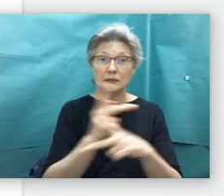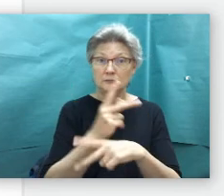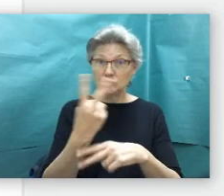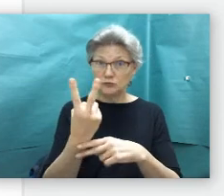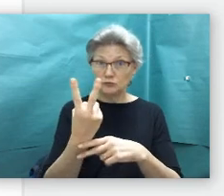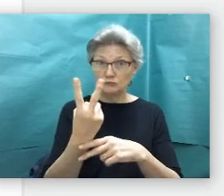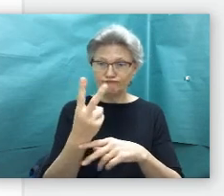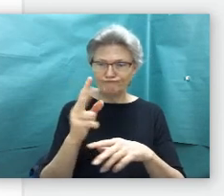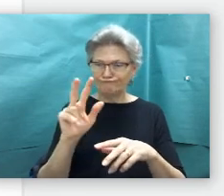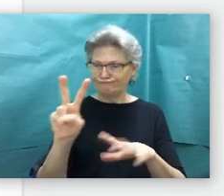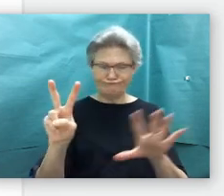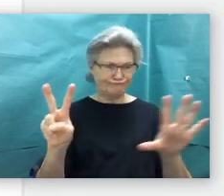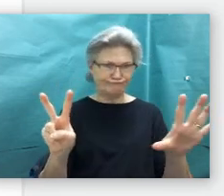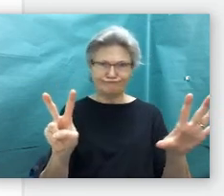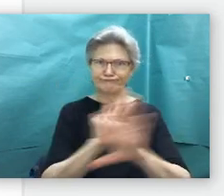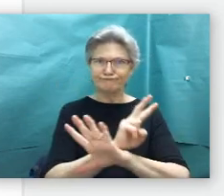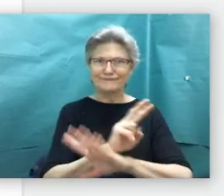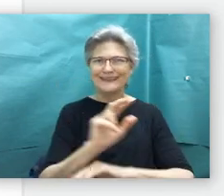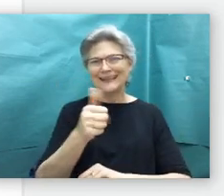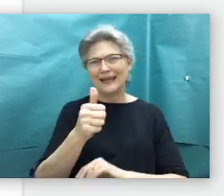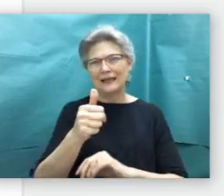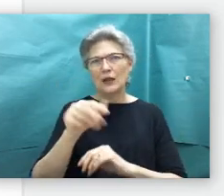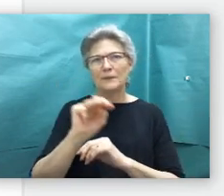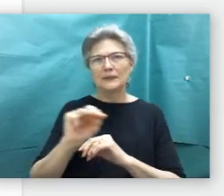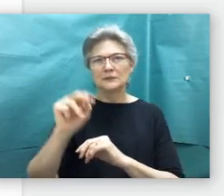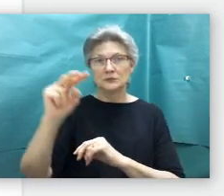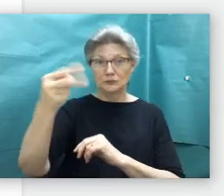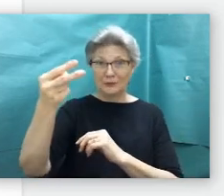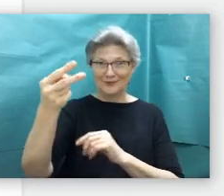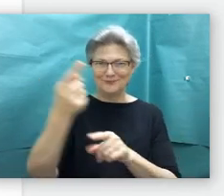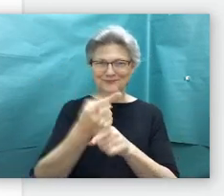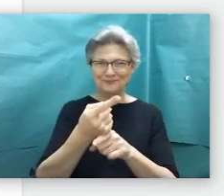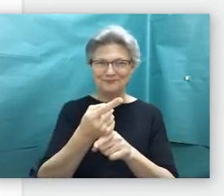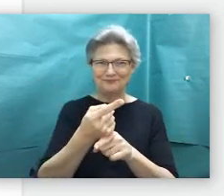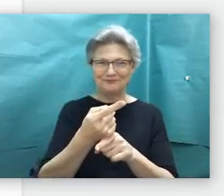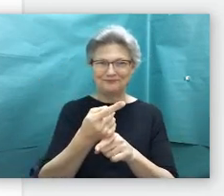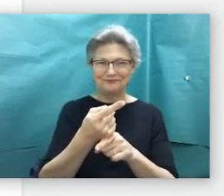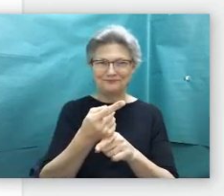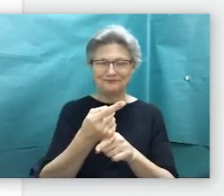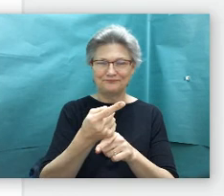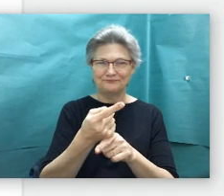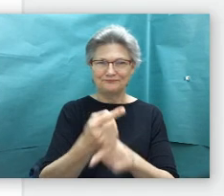is 10 square meters. You got it.